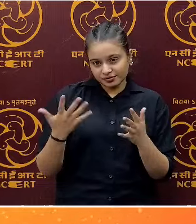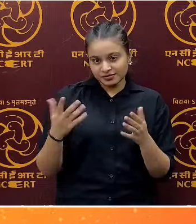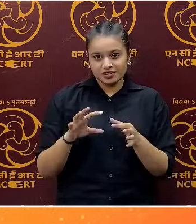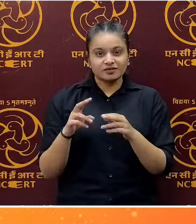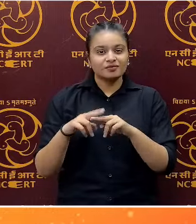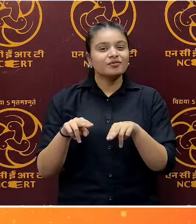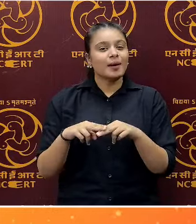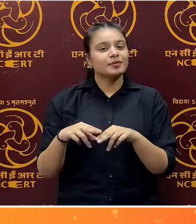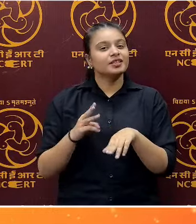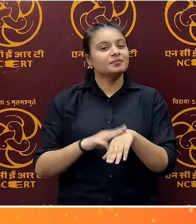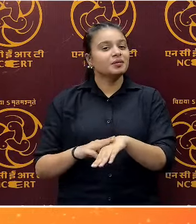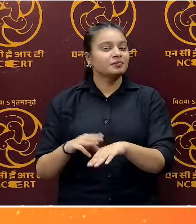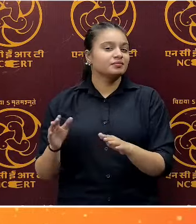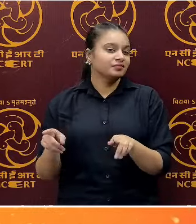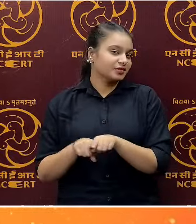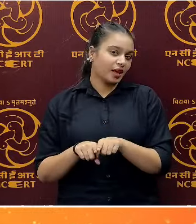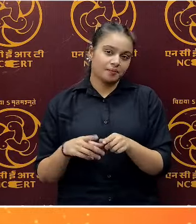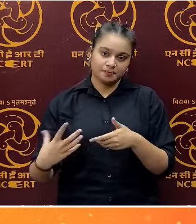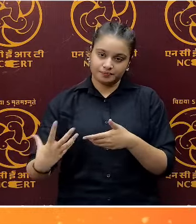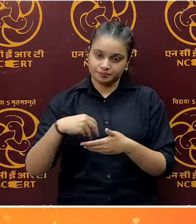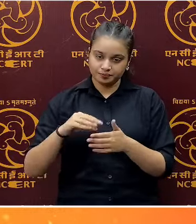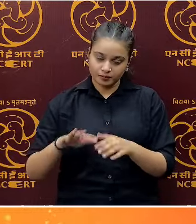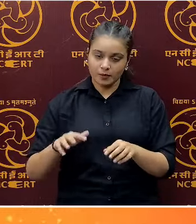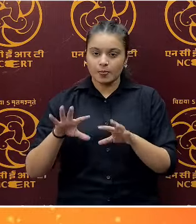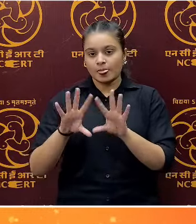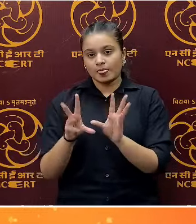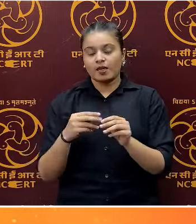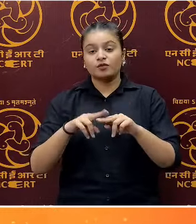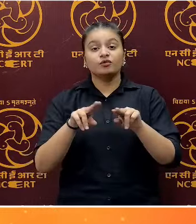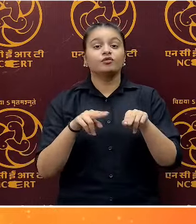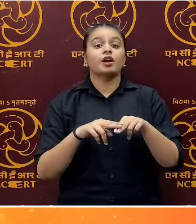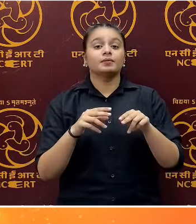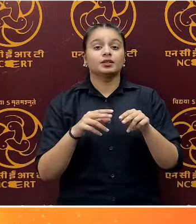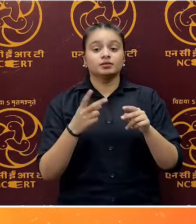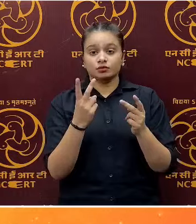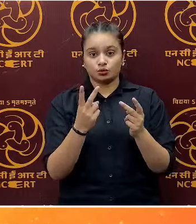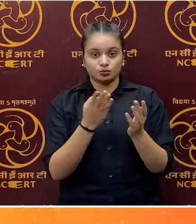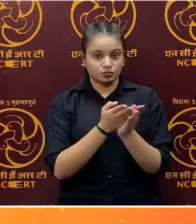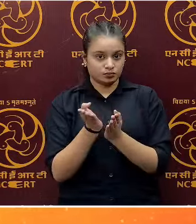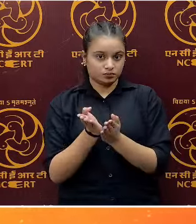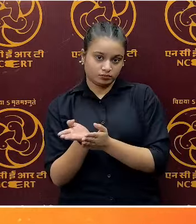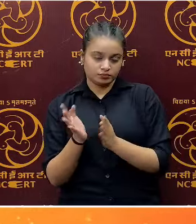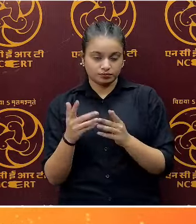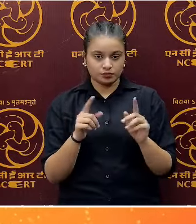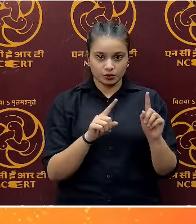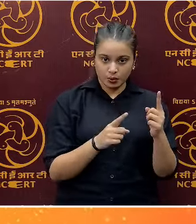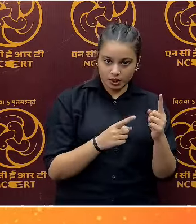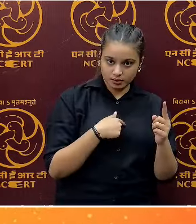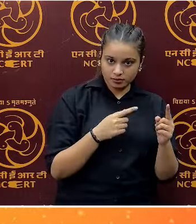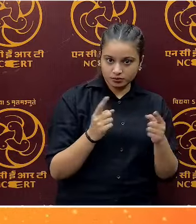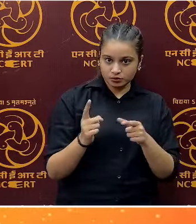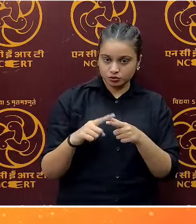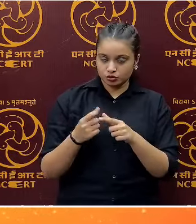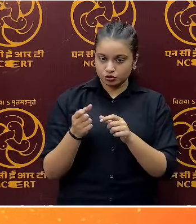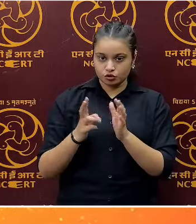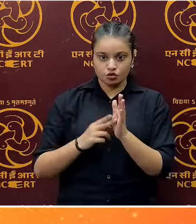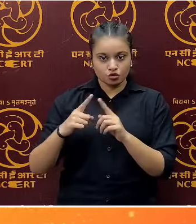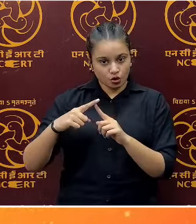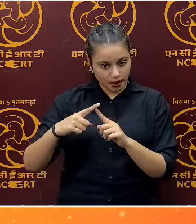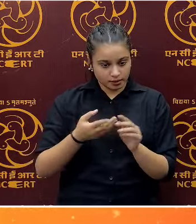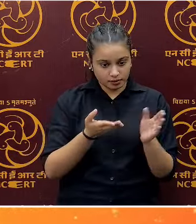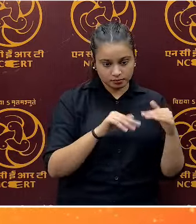member. Okay, so this was your family, right? 2 type of family. One is joint family and the other one